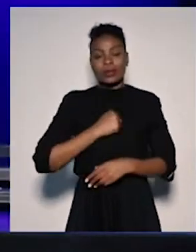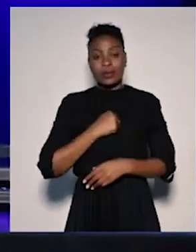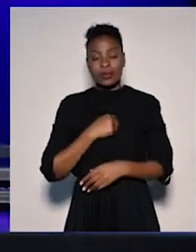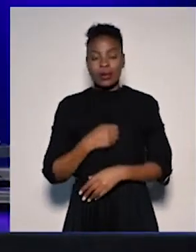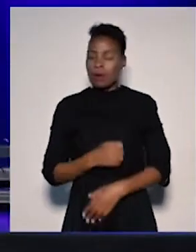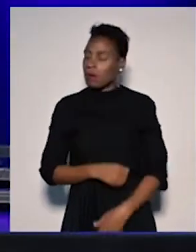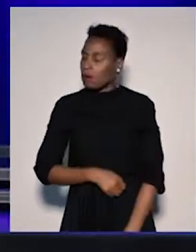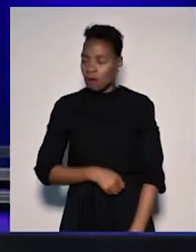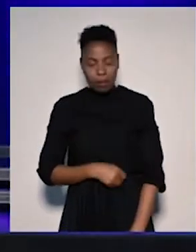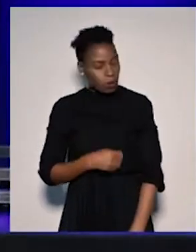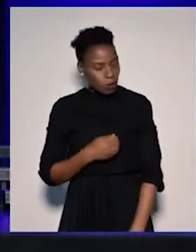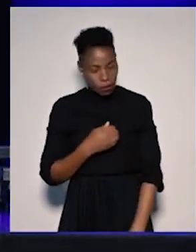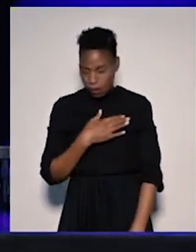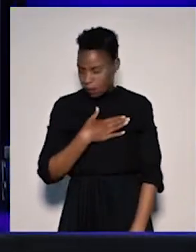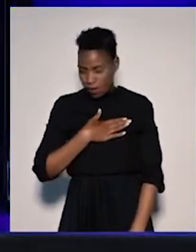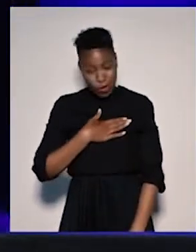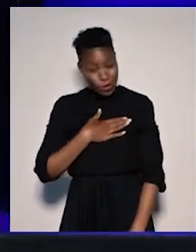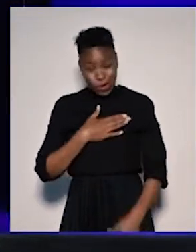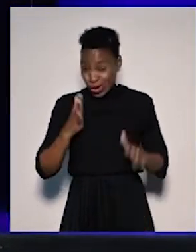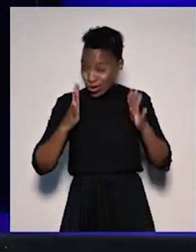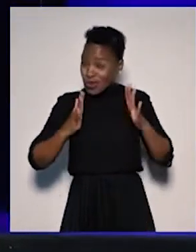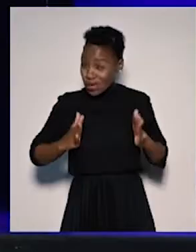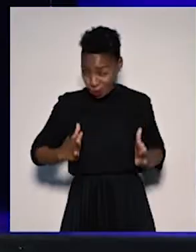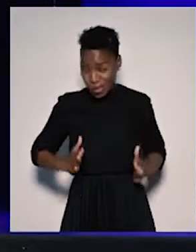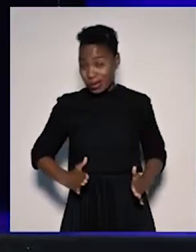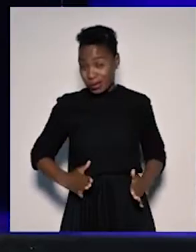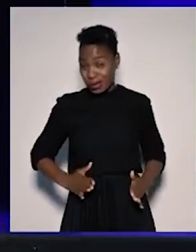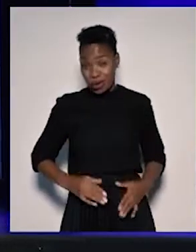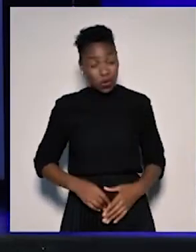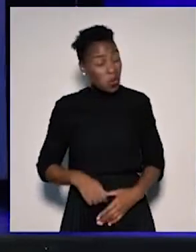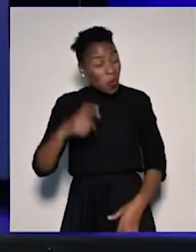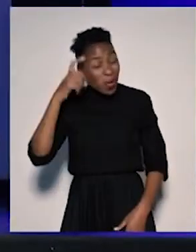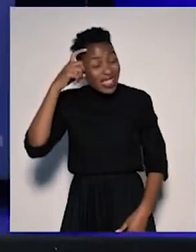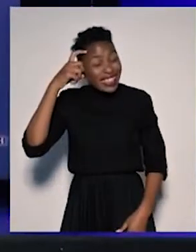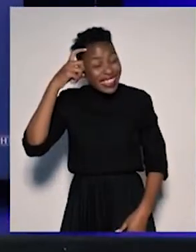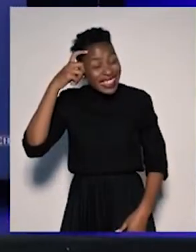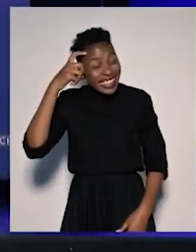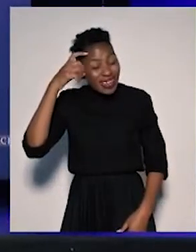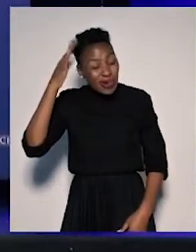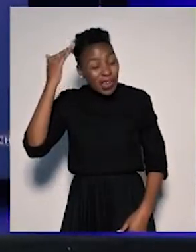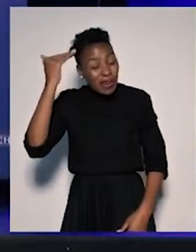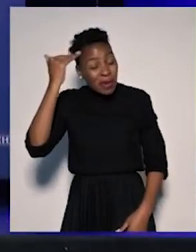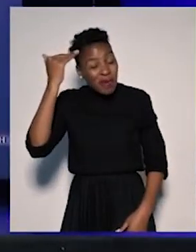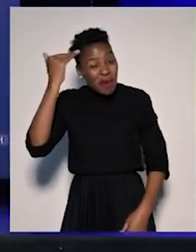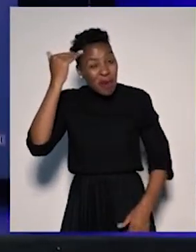Oh my goodness. Human beings, we think we know.